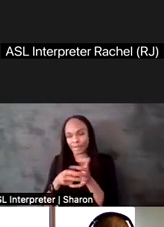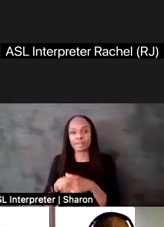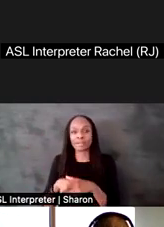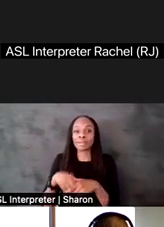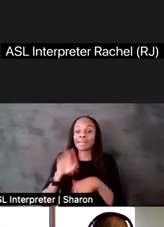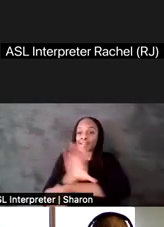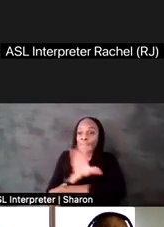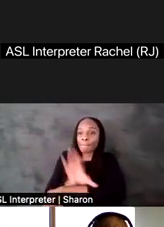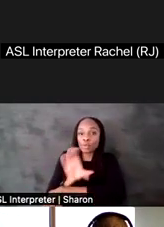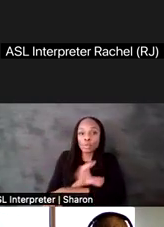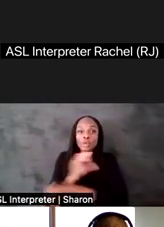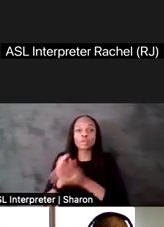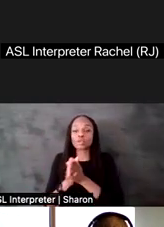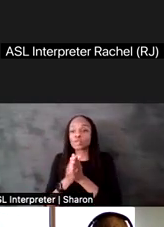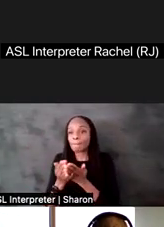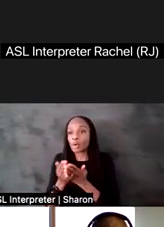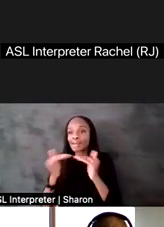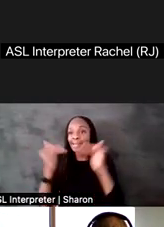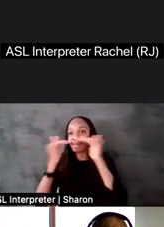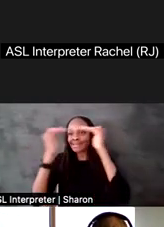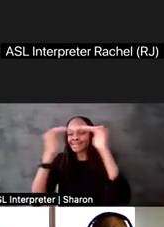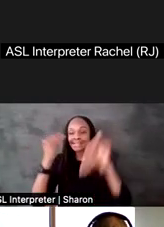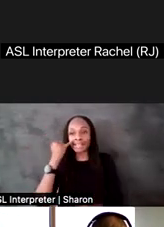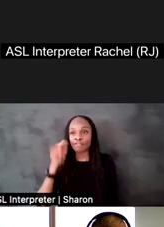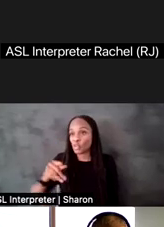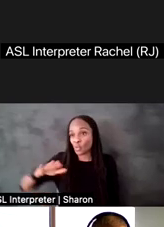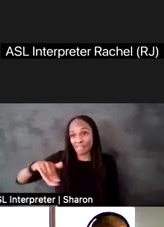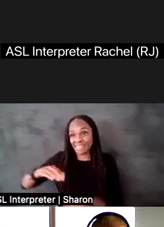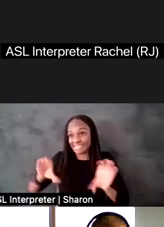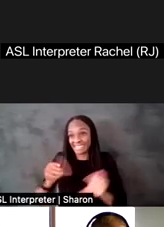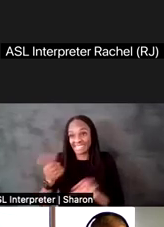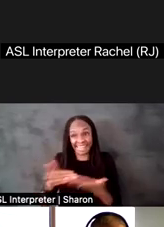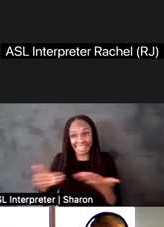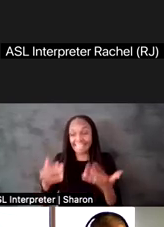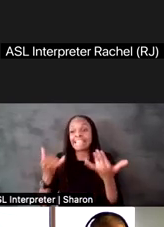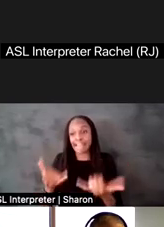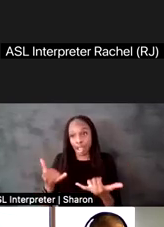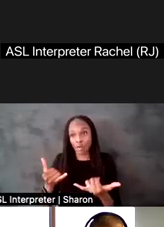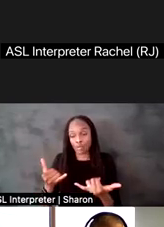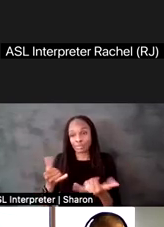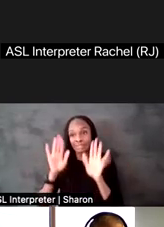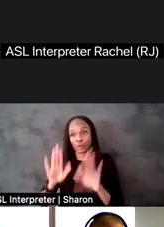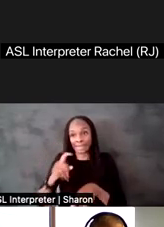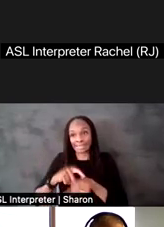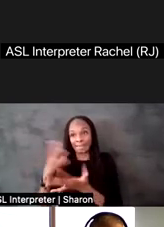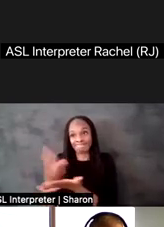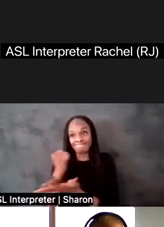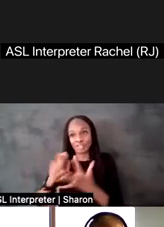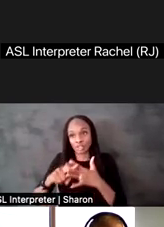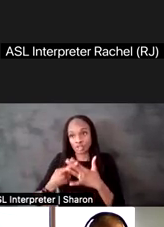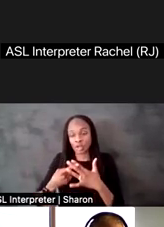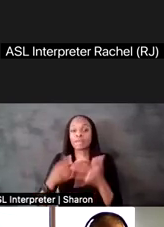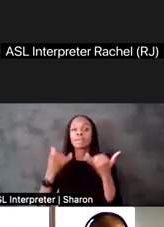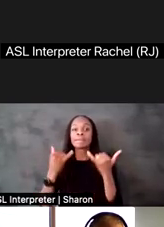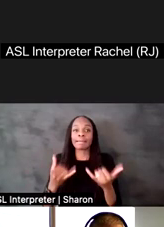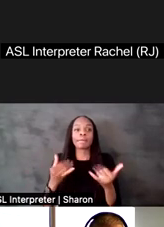in bookcases. If you haven't done anything, now's a great time to get started. Okay, and we will go ahead and move